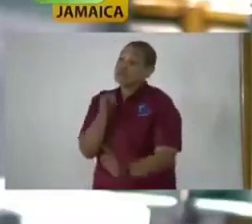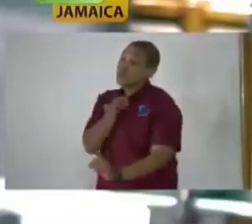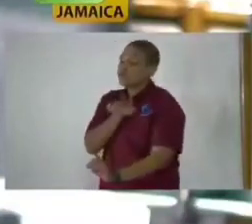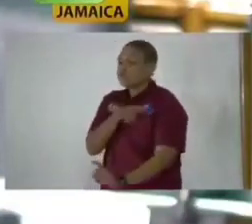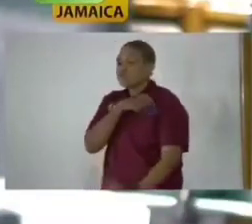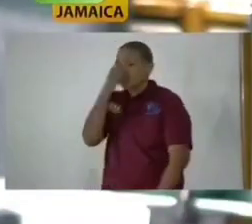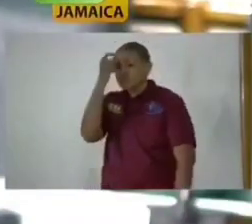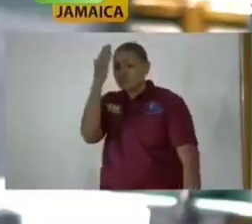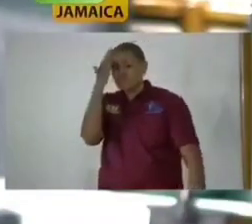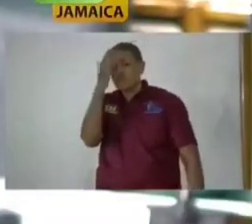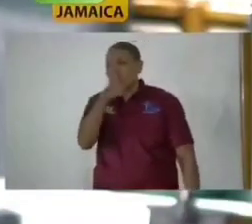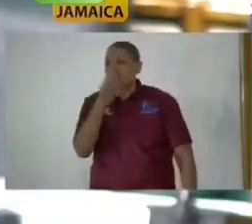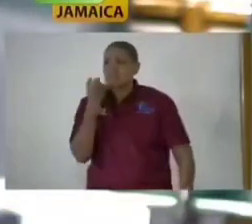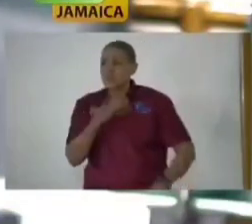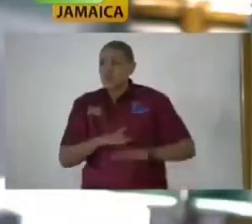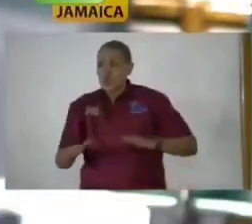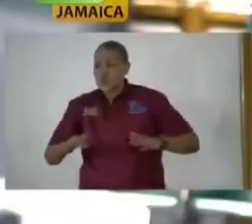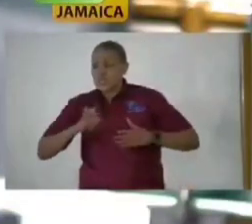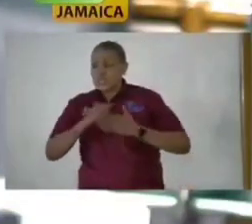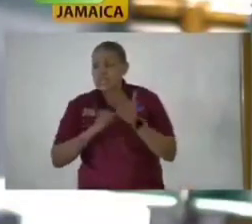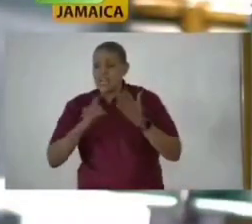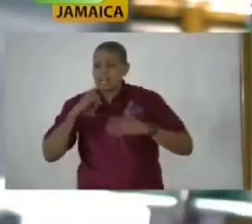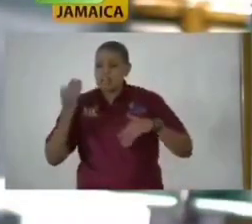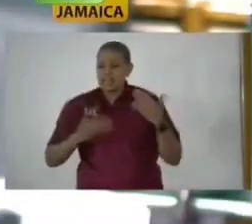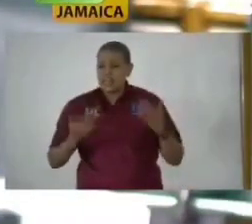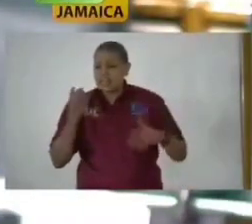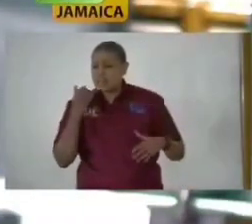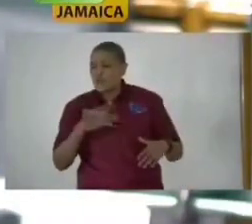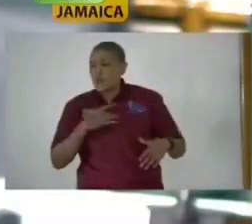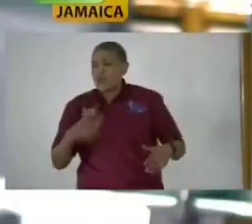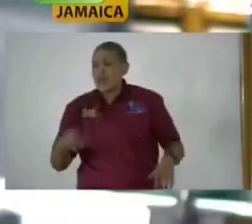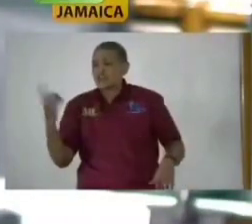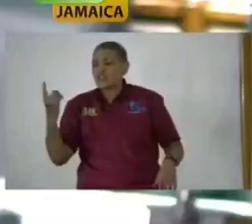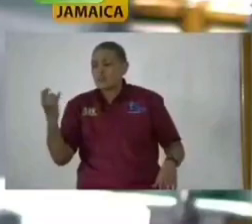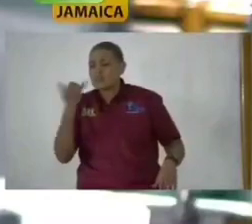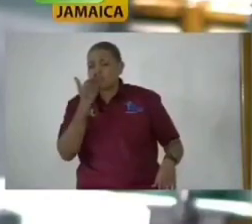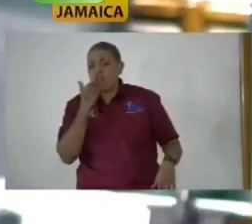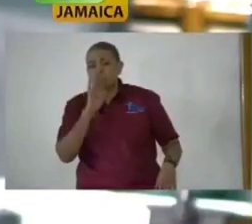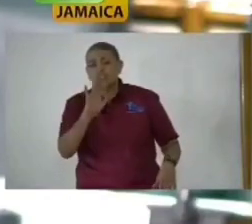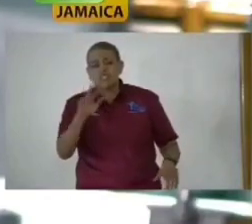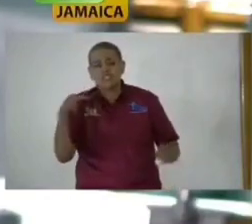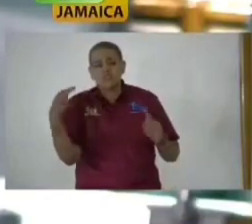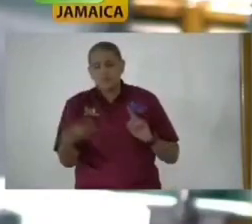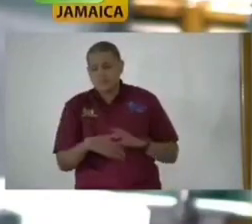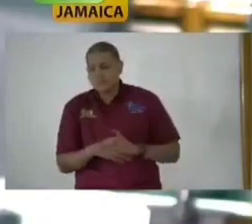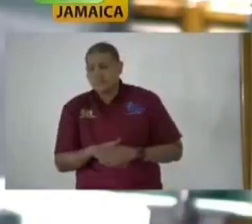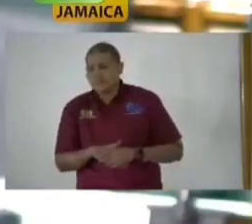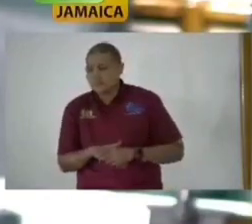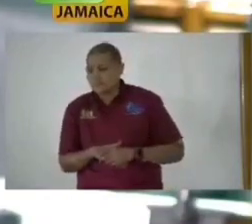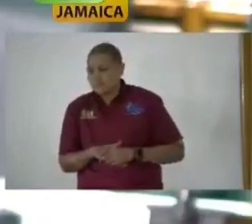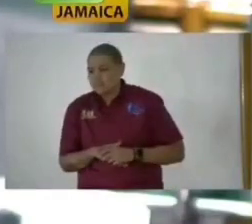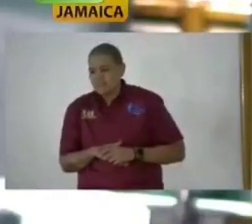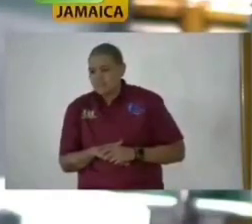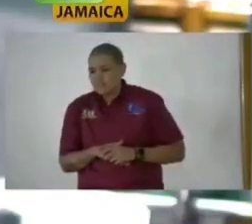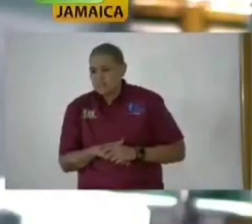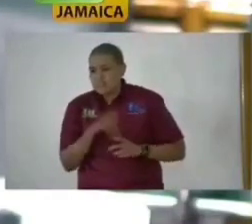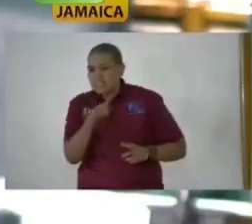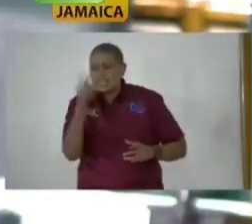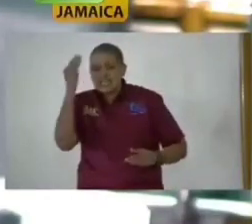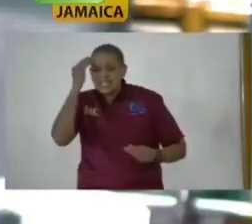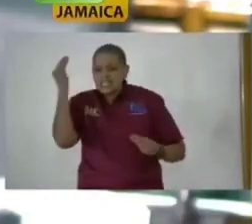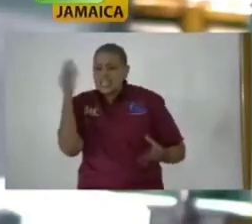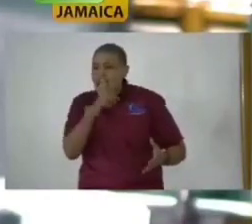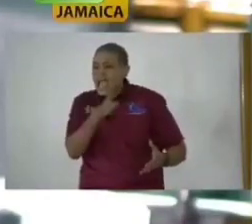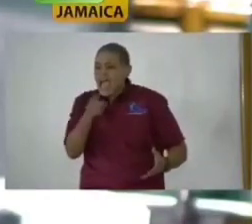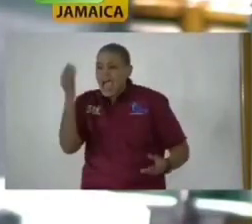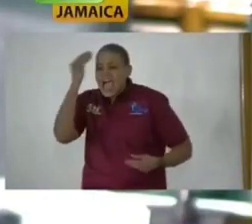his stance is that if he don't design the process, if he don't like it, something wrong with it. That's he has said that. He has said that.